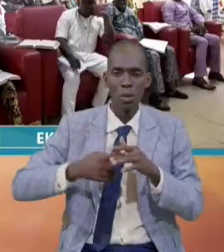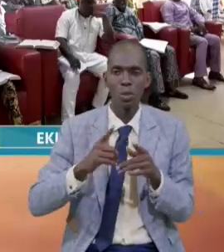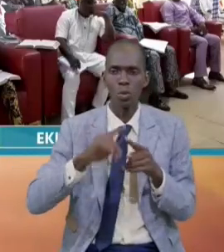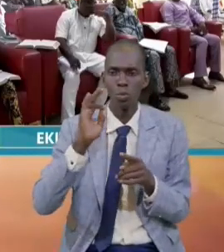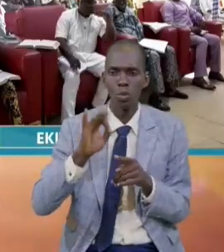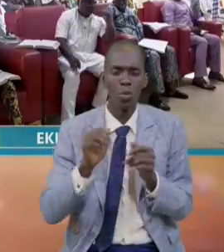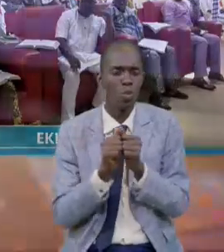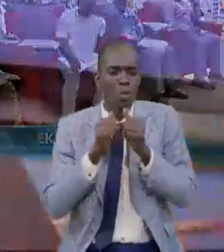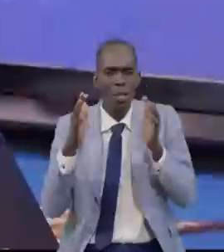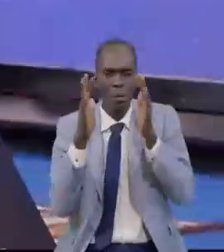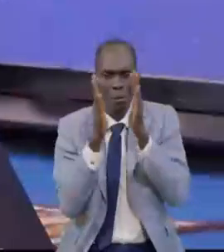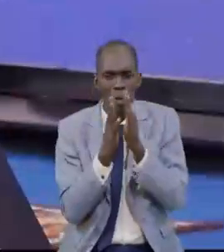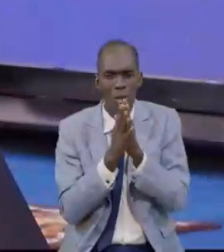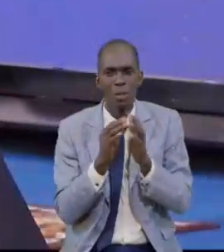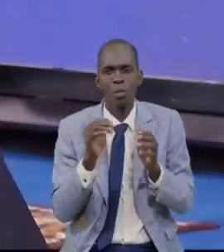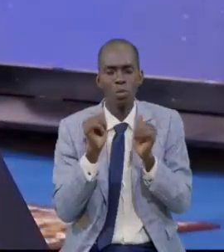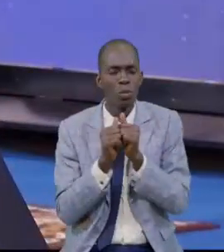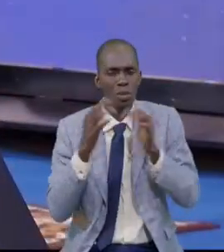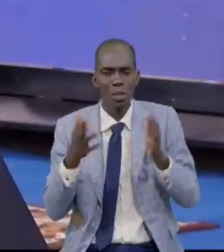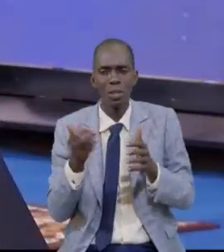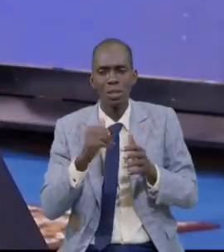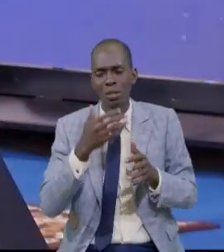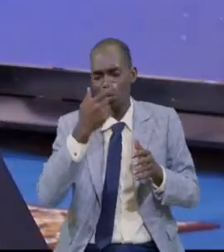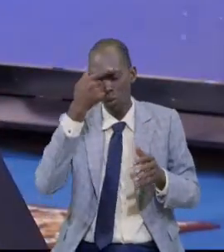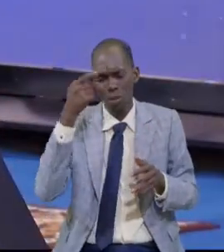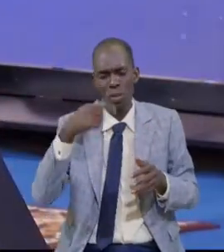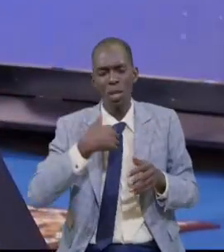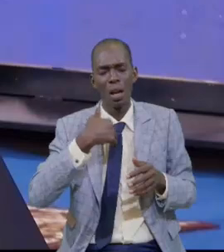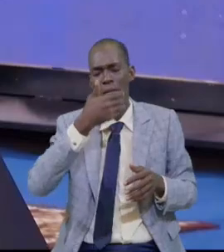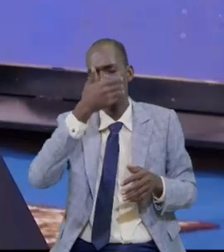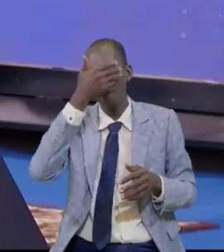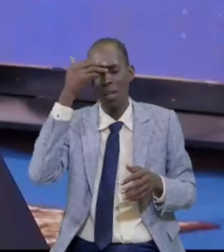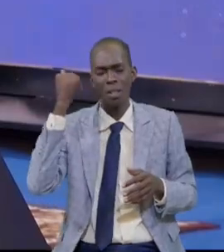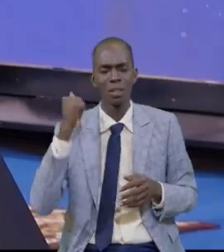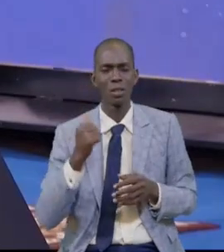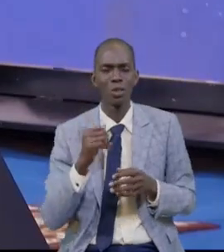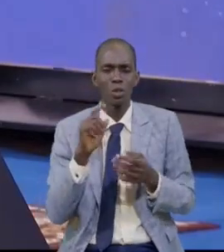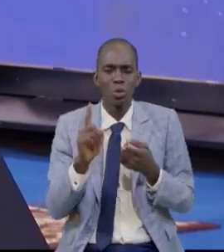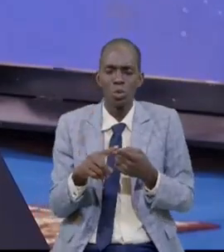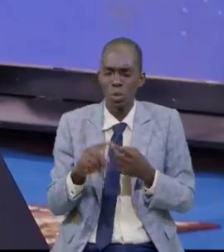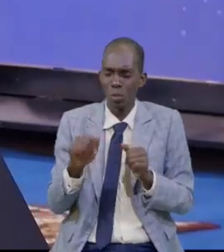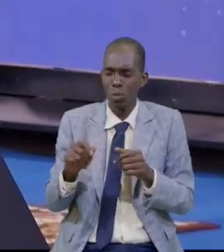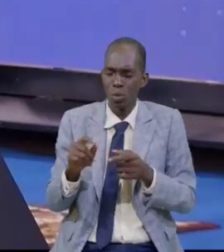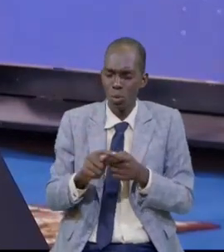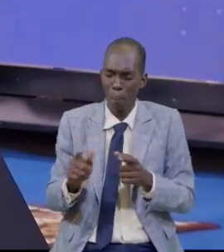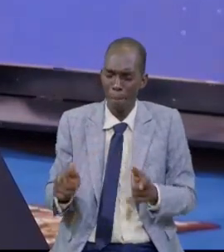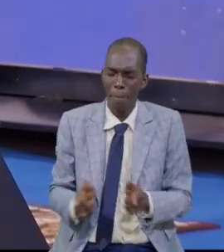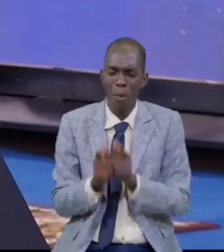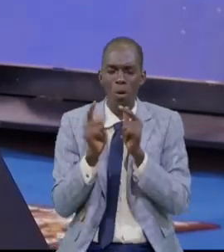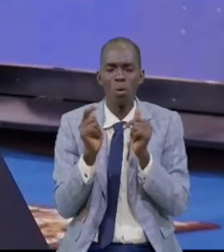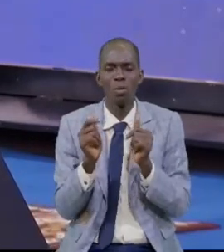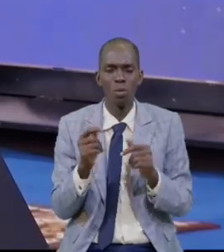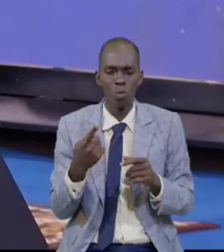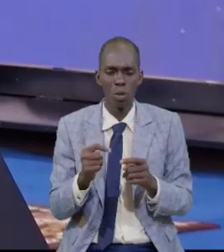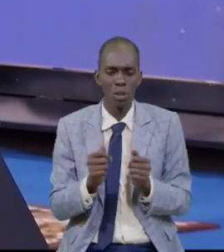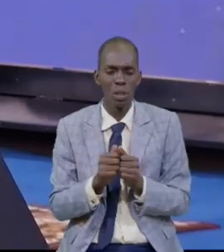of God sufficient in their lives to minister life to the people who are dying. Don't